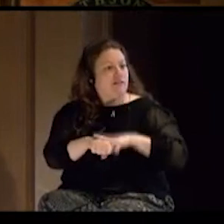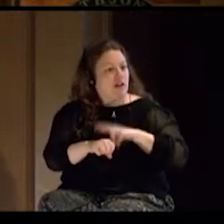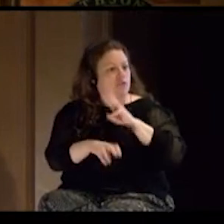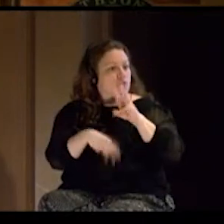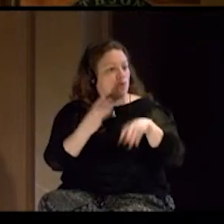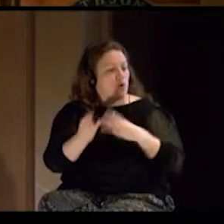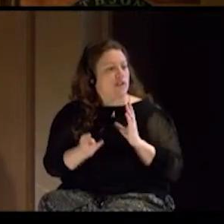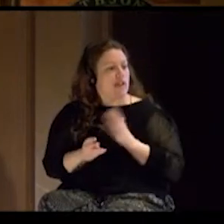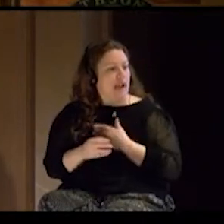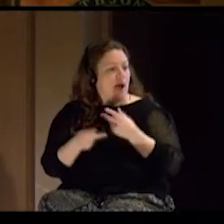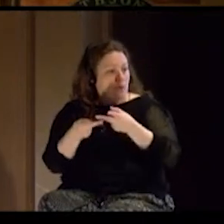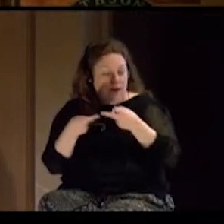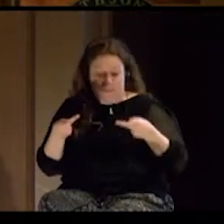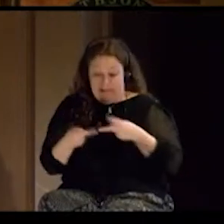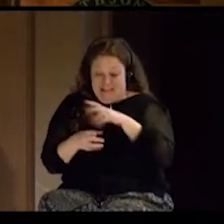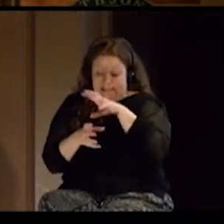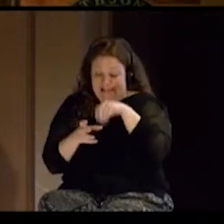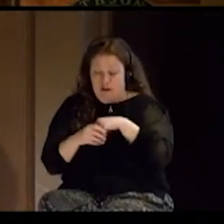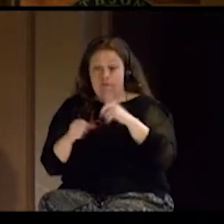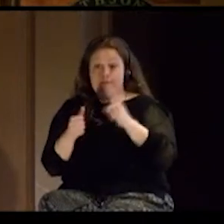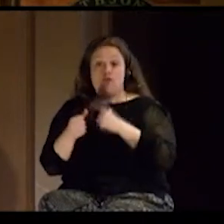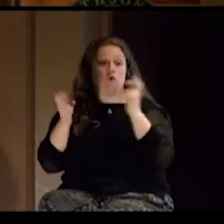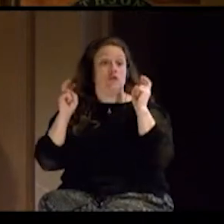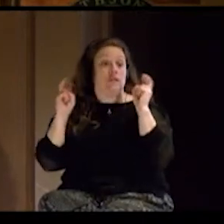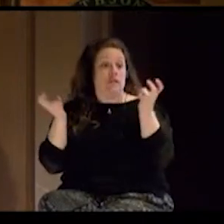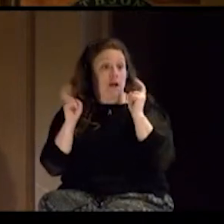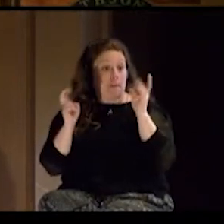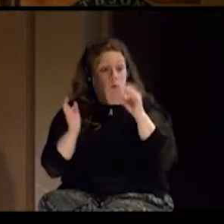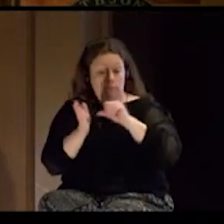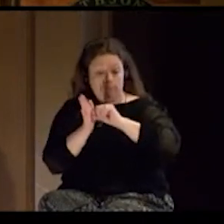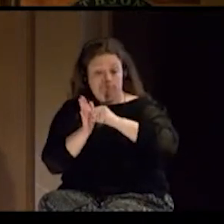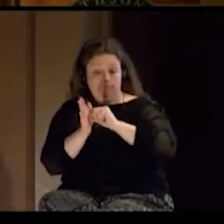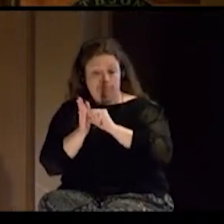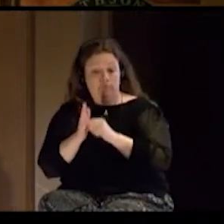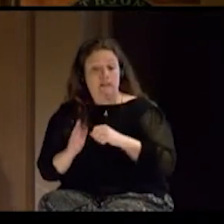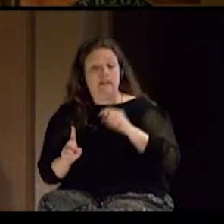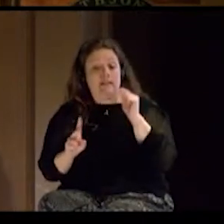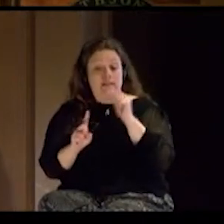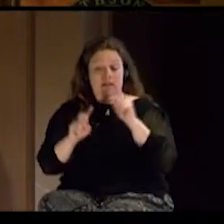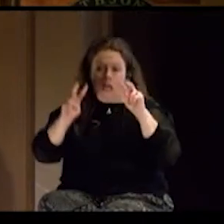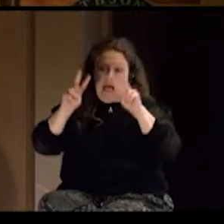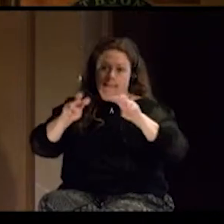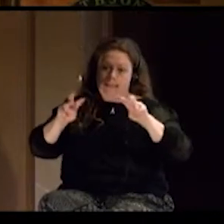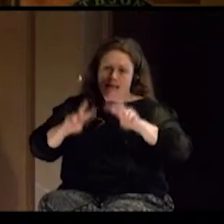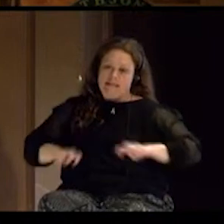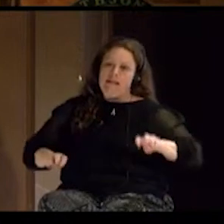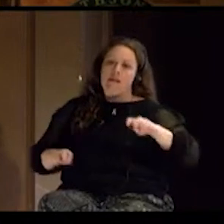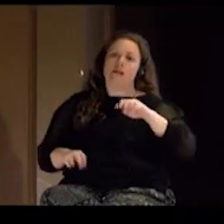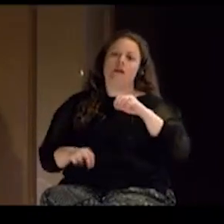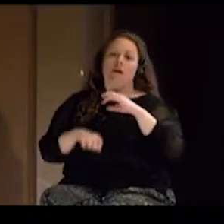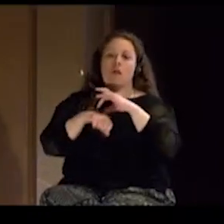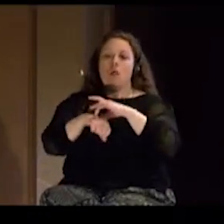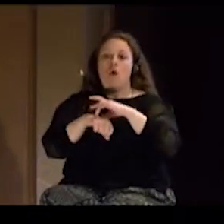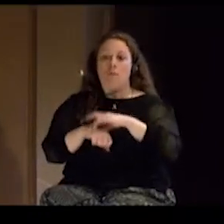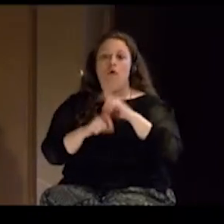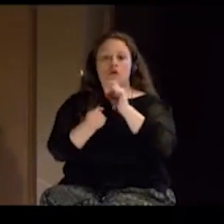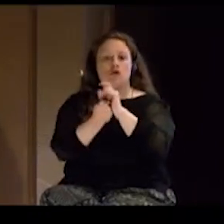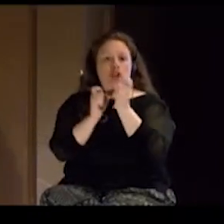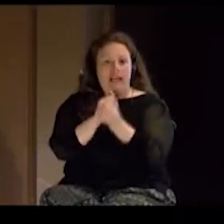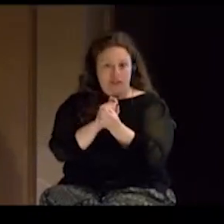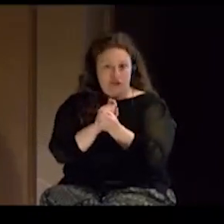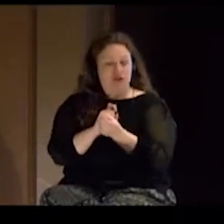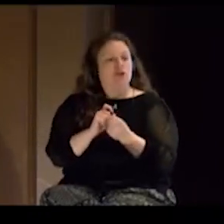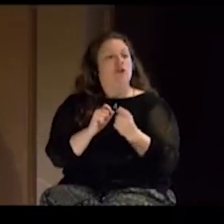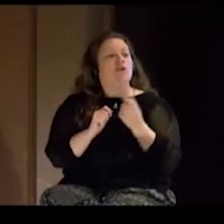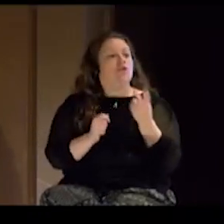it. The first topic our speakers will highlight from the science framework is assessing global change. Two of our speakers will touch